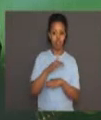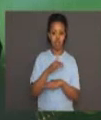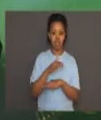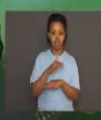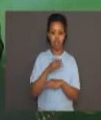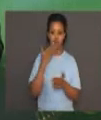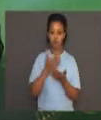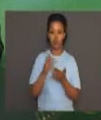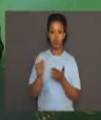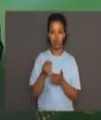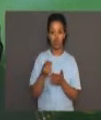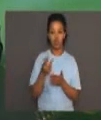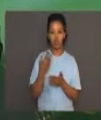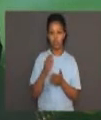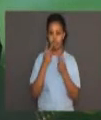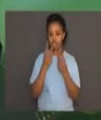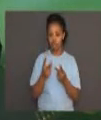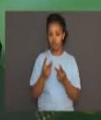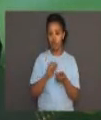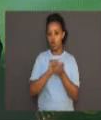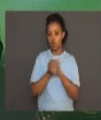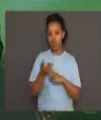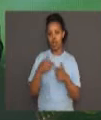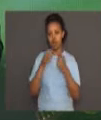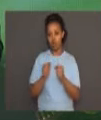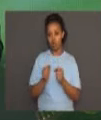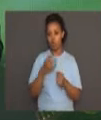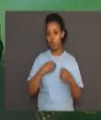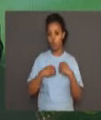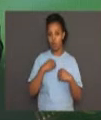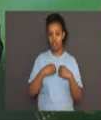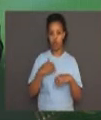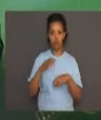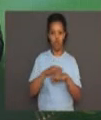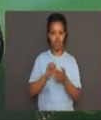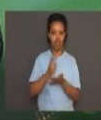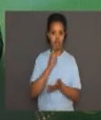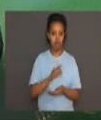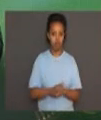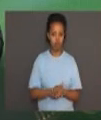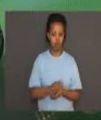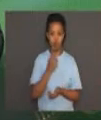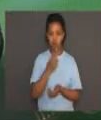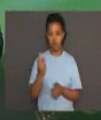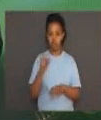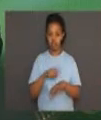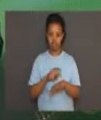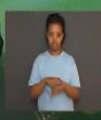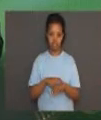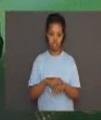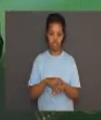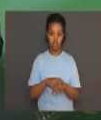significant changes can be seen in the organisms involved. Often,